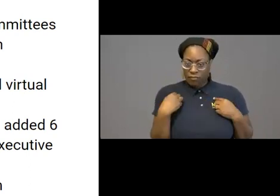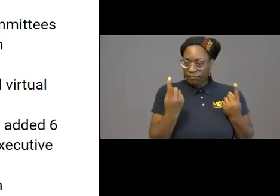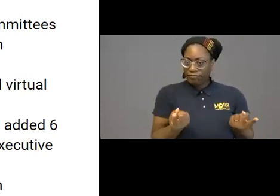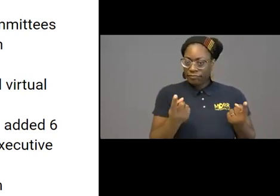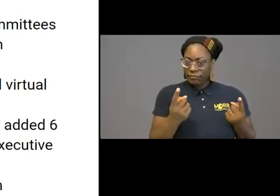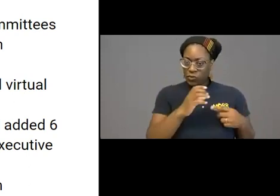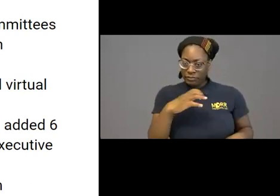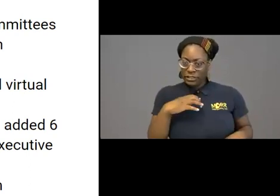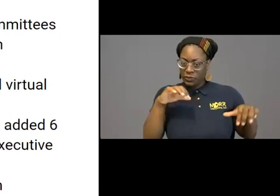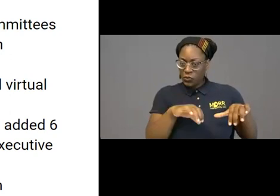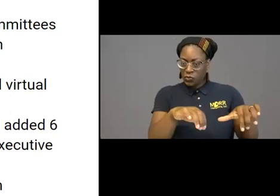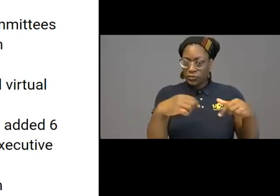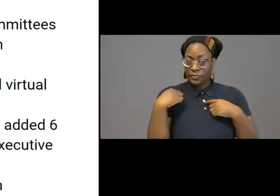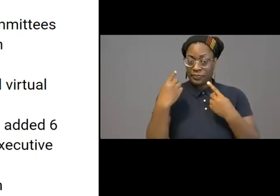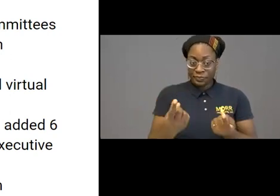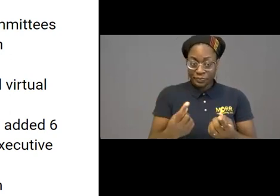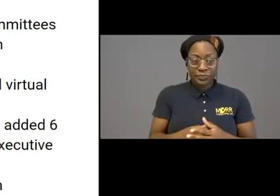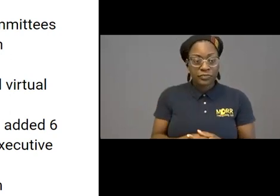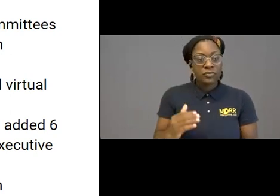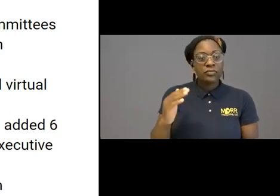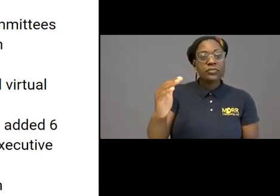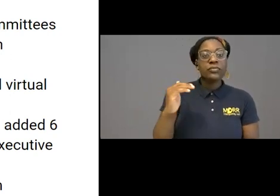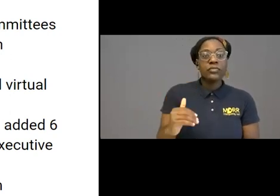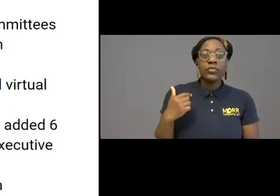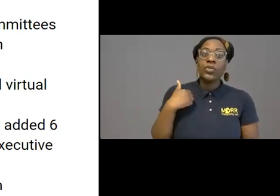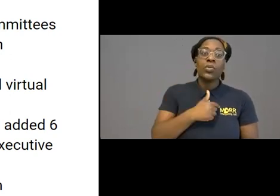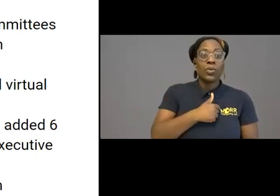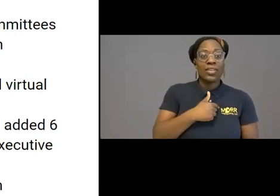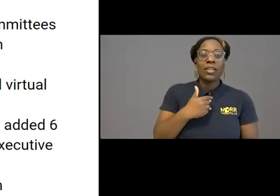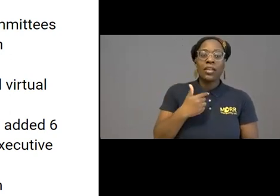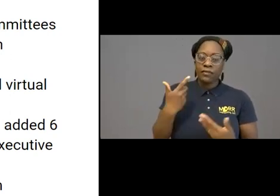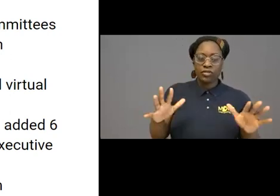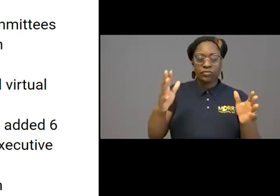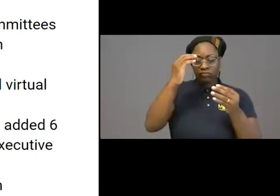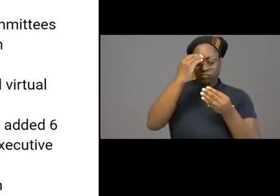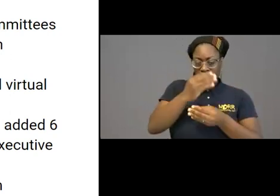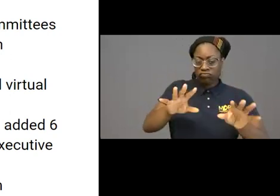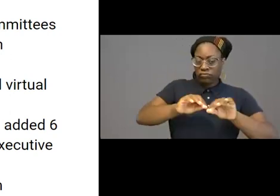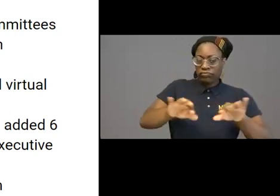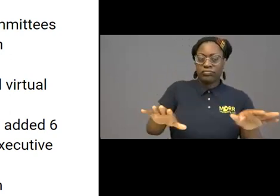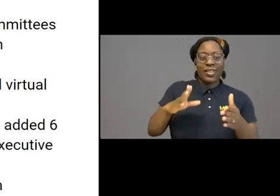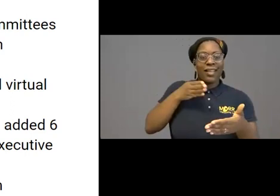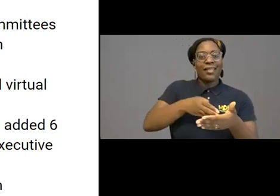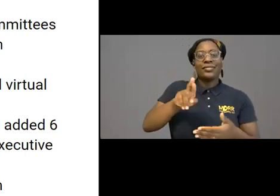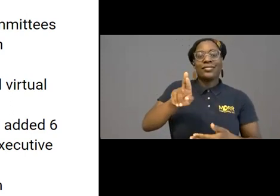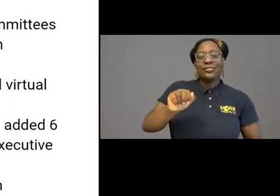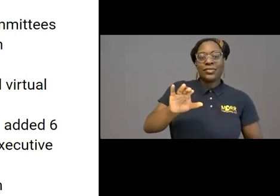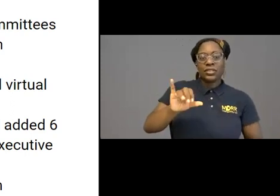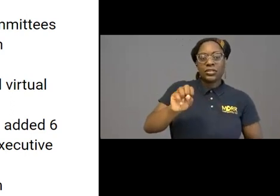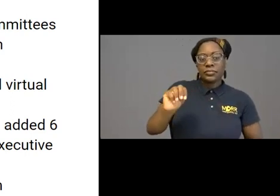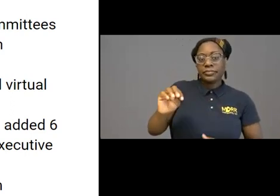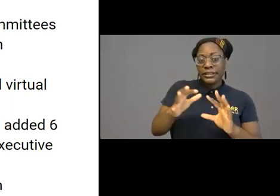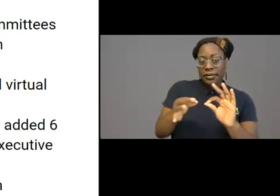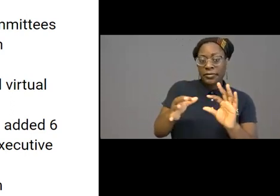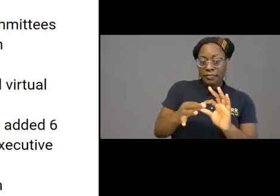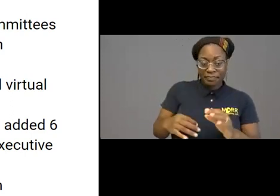for our organization. We planned our first virtual conference, which of course is going on this week. Last month, we revised our